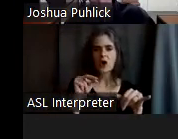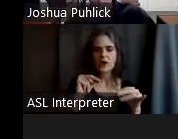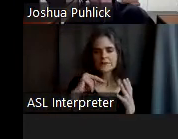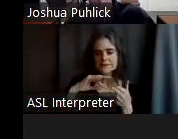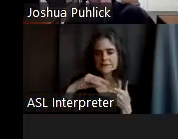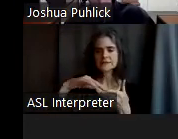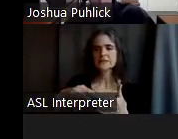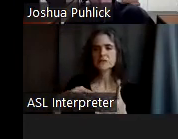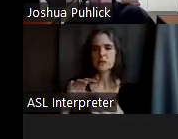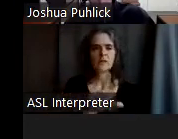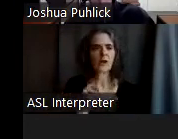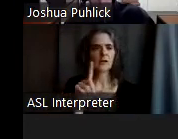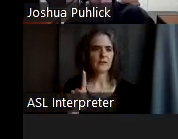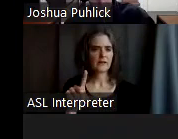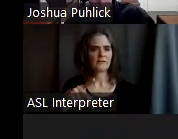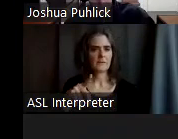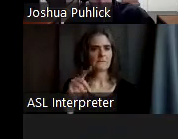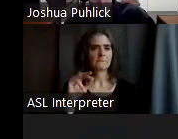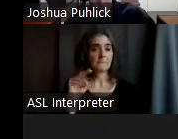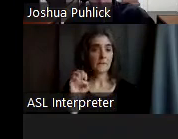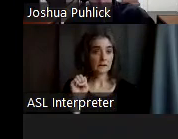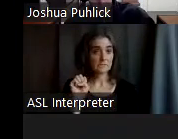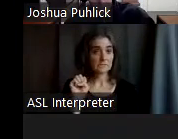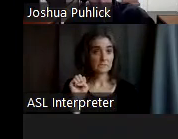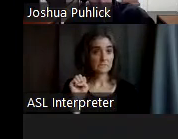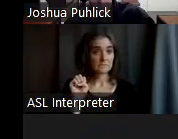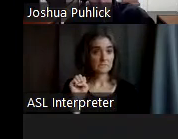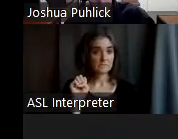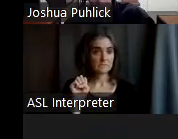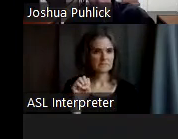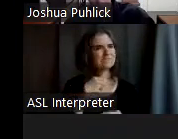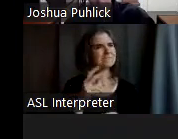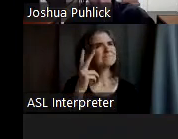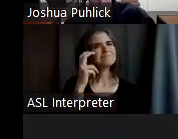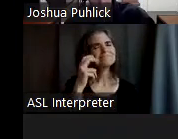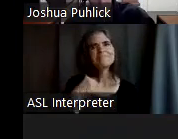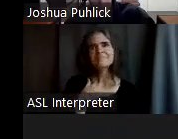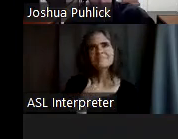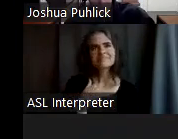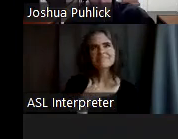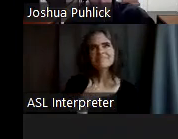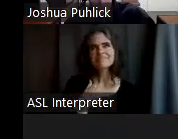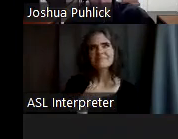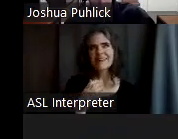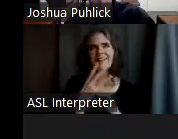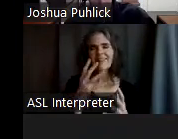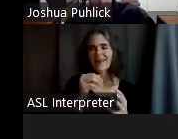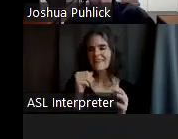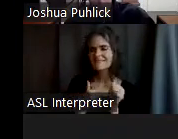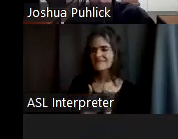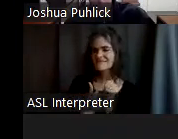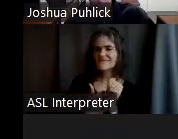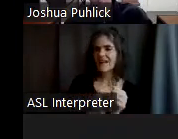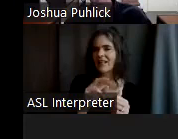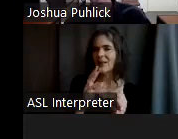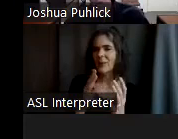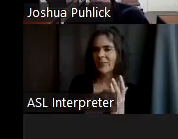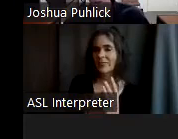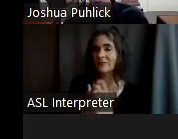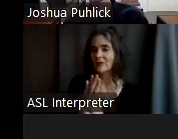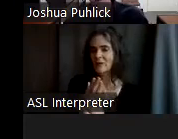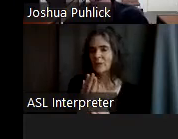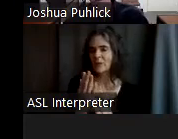pine, but I don't believe there's been a lot of follow through with some of that for longleaf